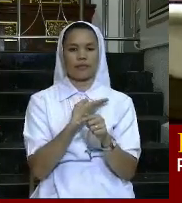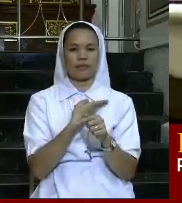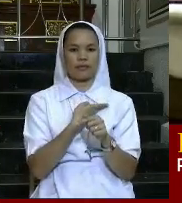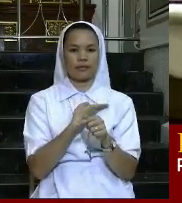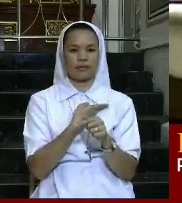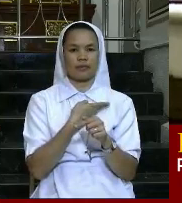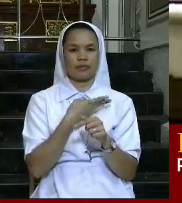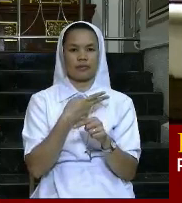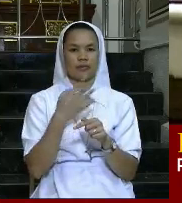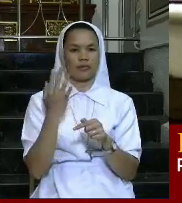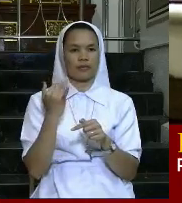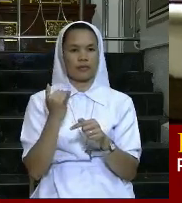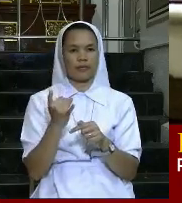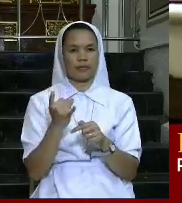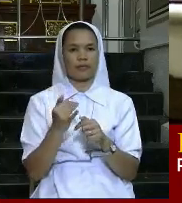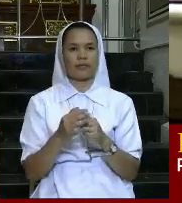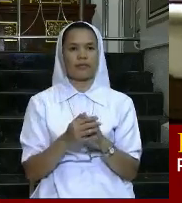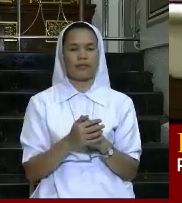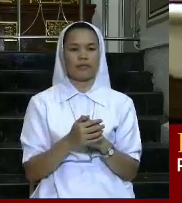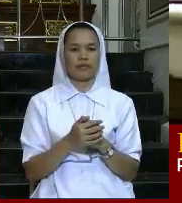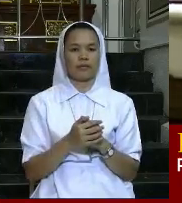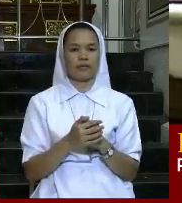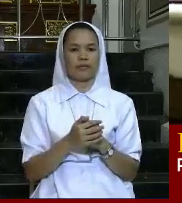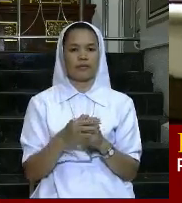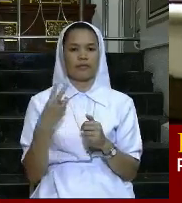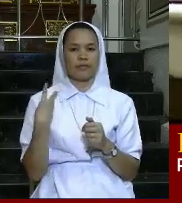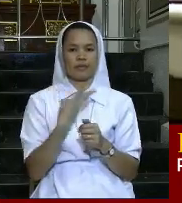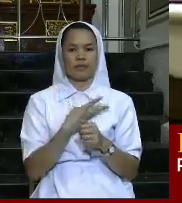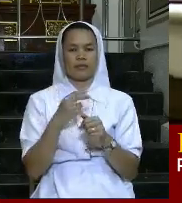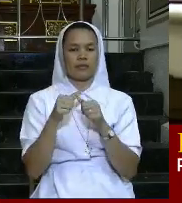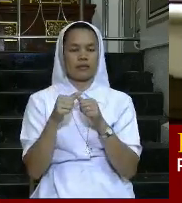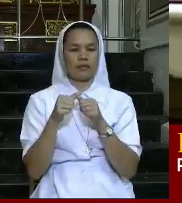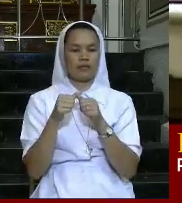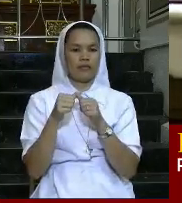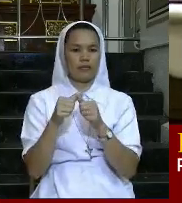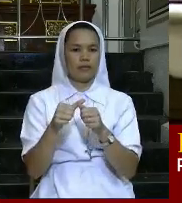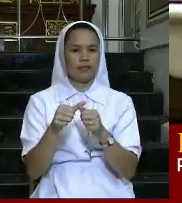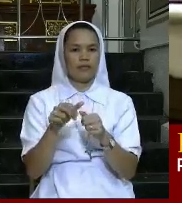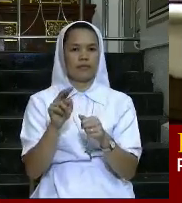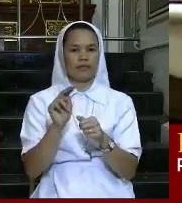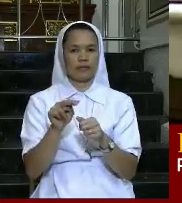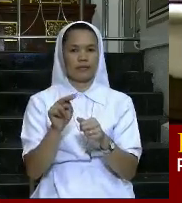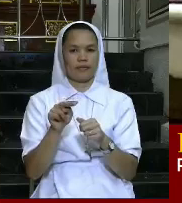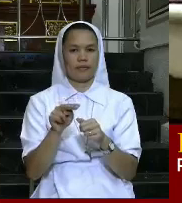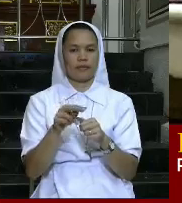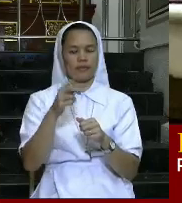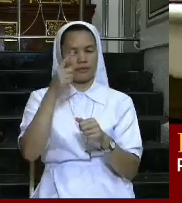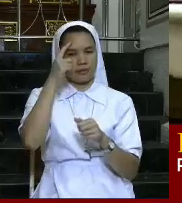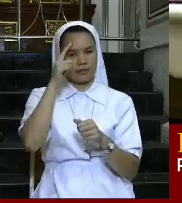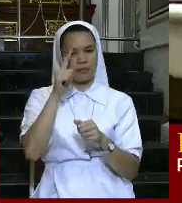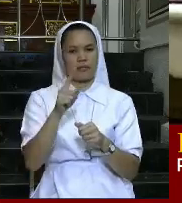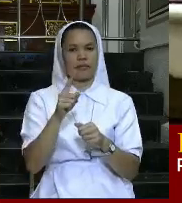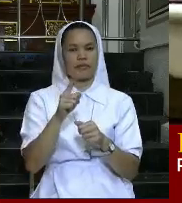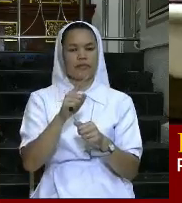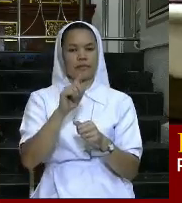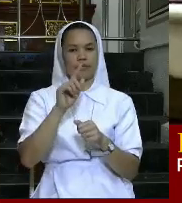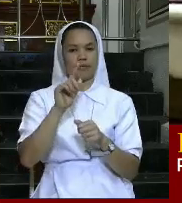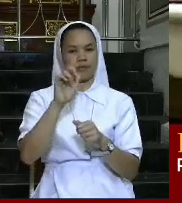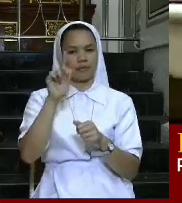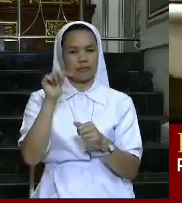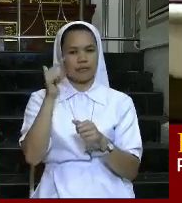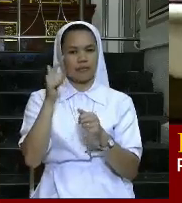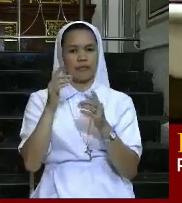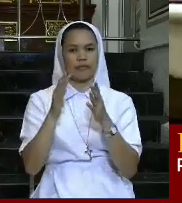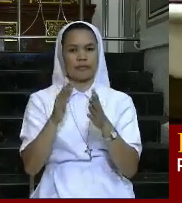one another. We continue to follow the instructions from our national government